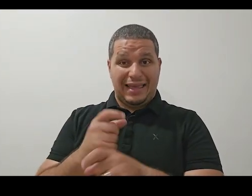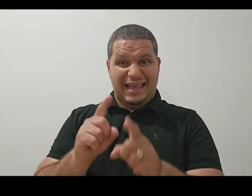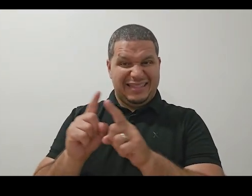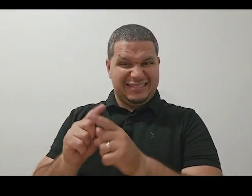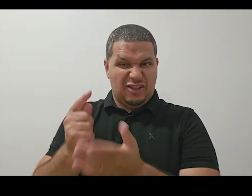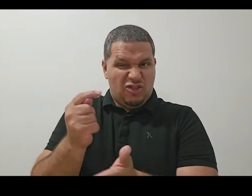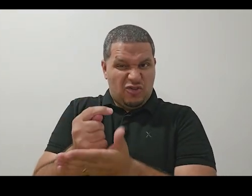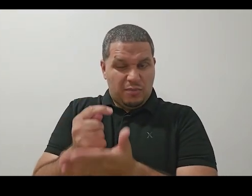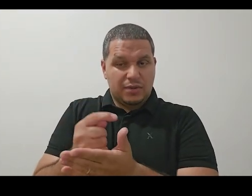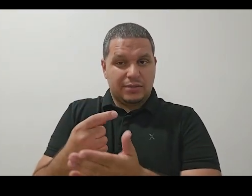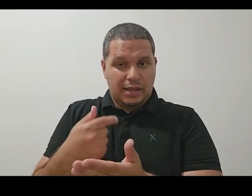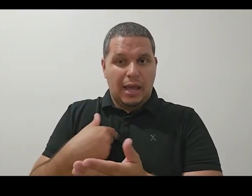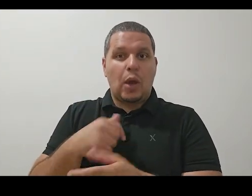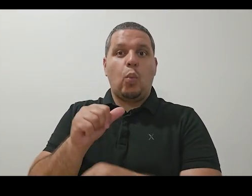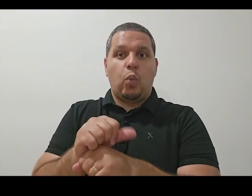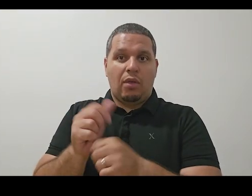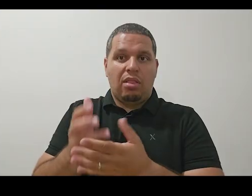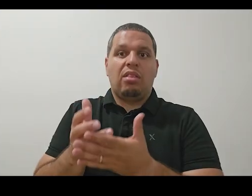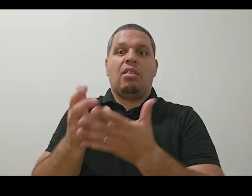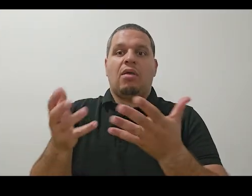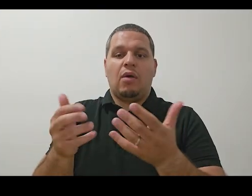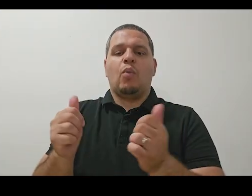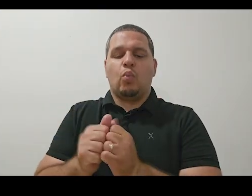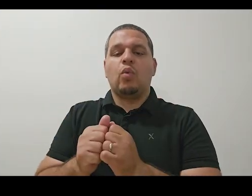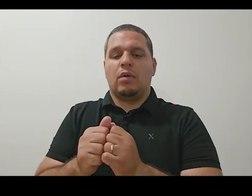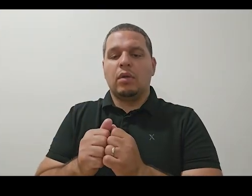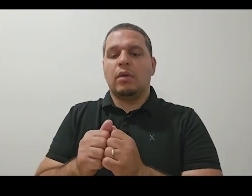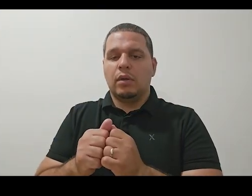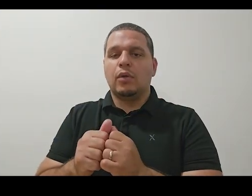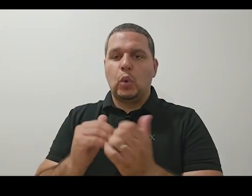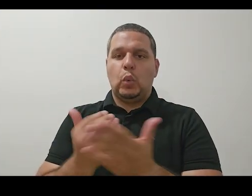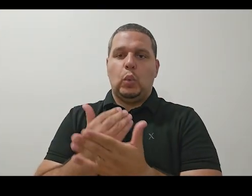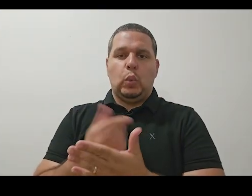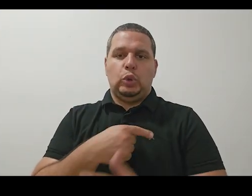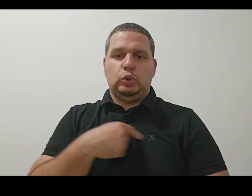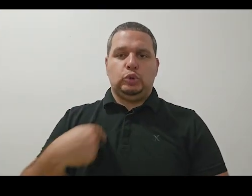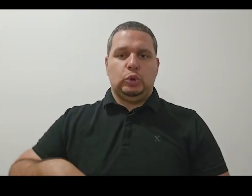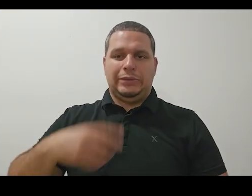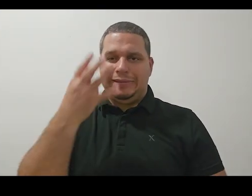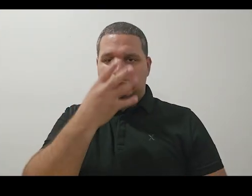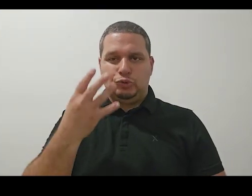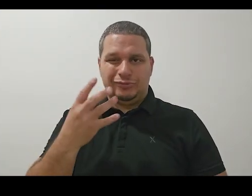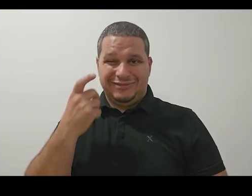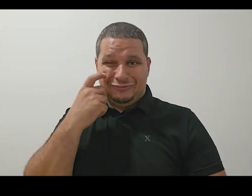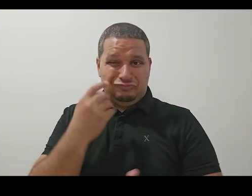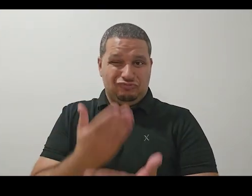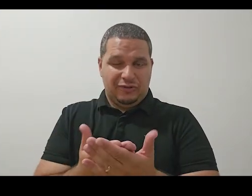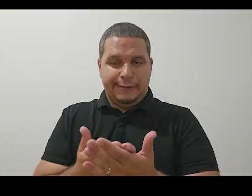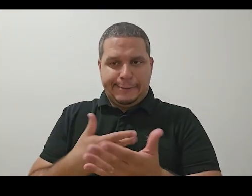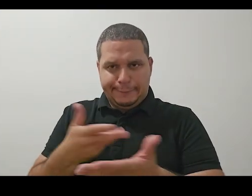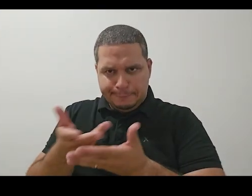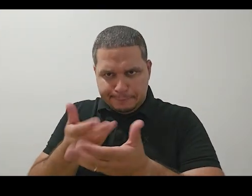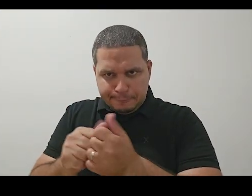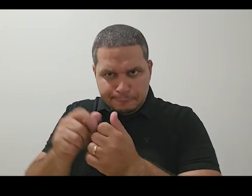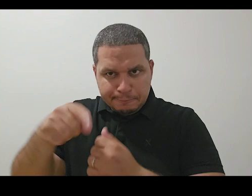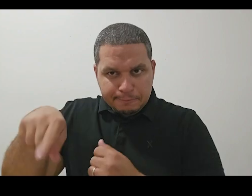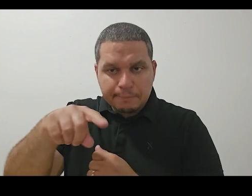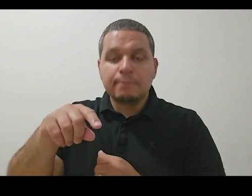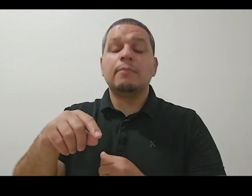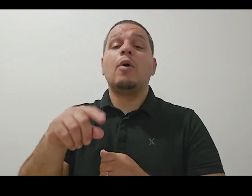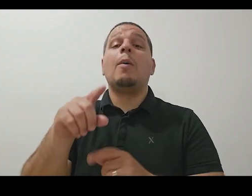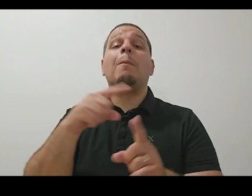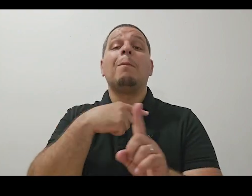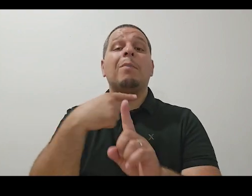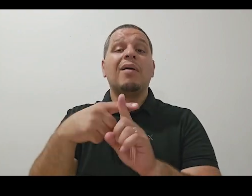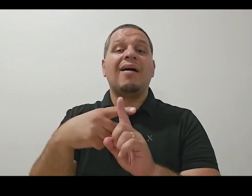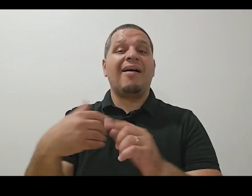I worked a lot with also new Chinese immigrants, but I also had the experience